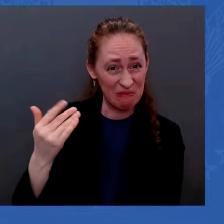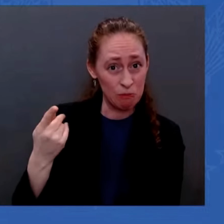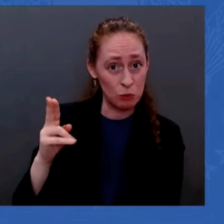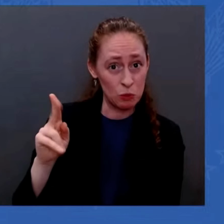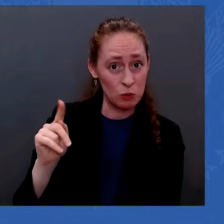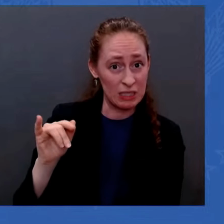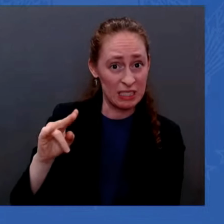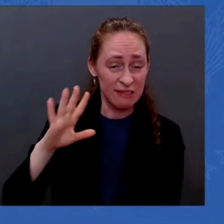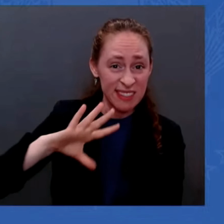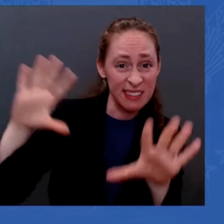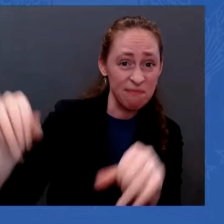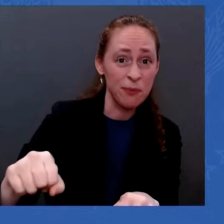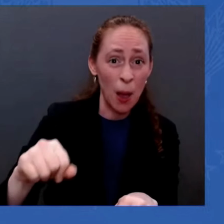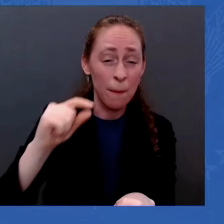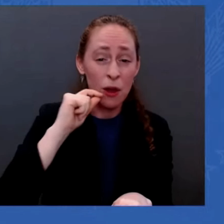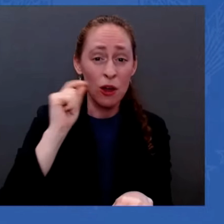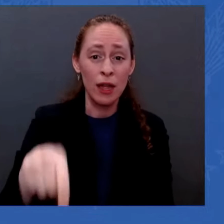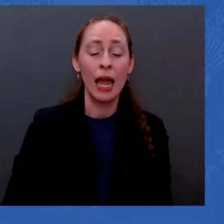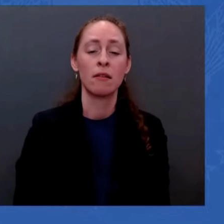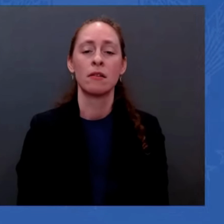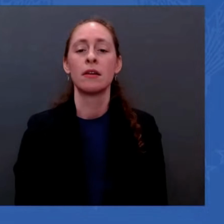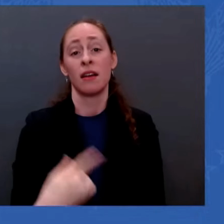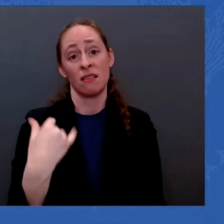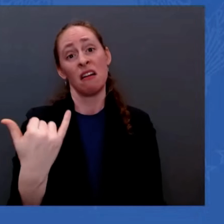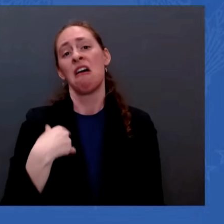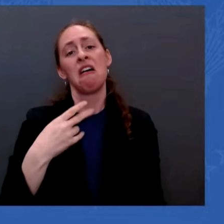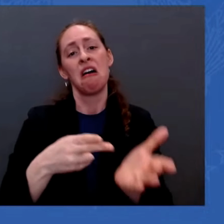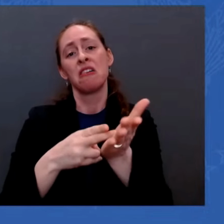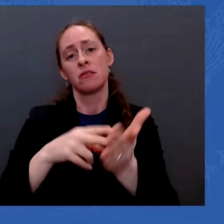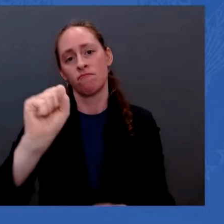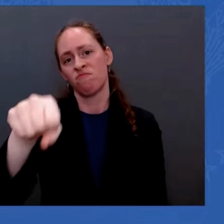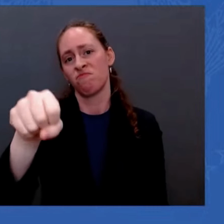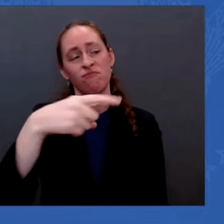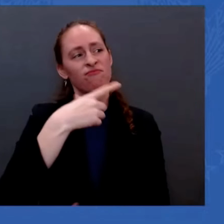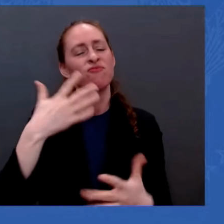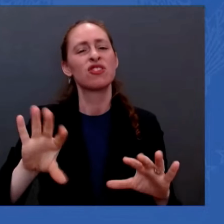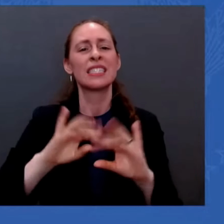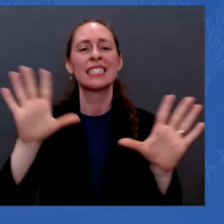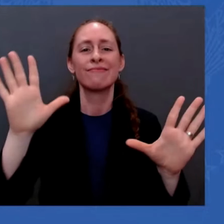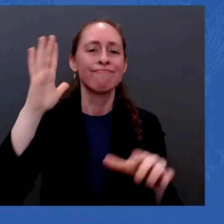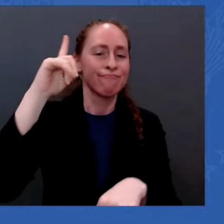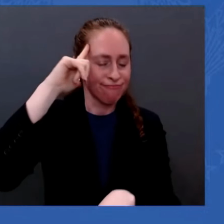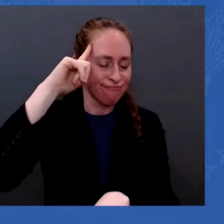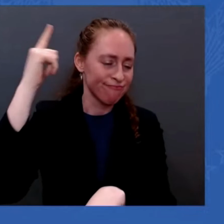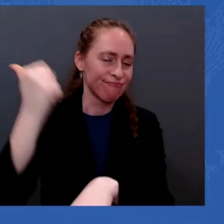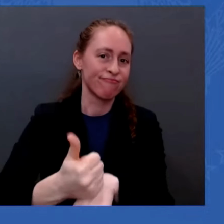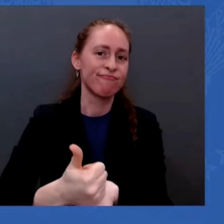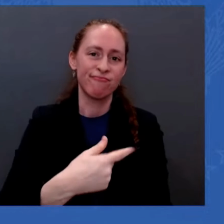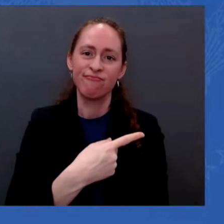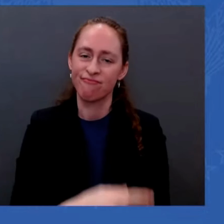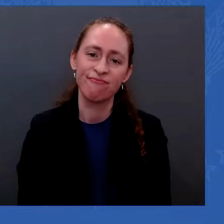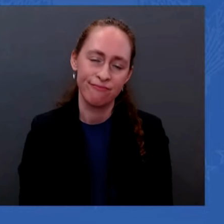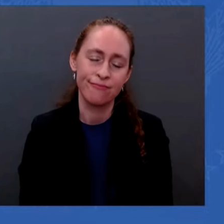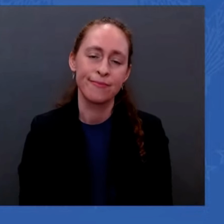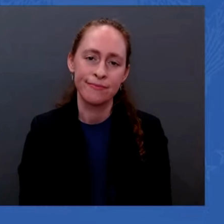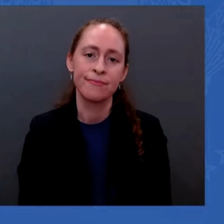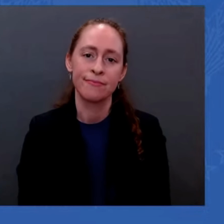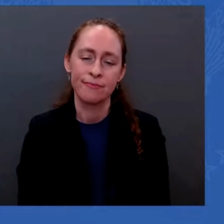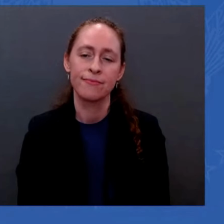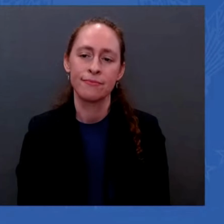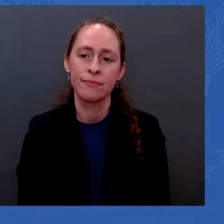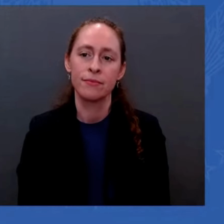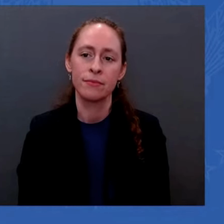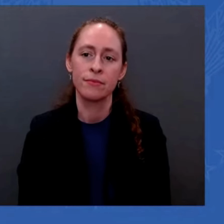that. There seems to be a unanimity of spirit to do between the United States and Europe to do some sanctions, a